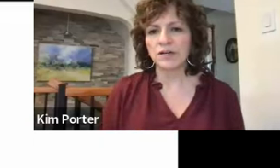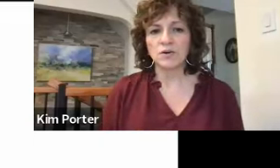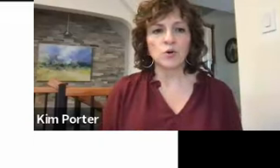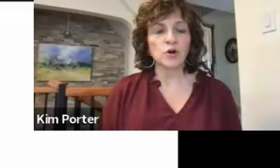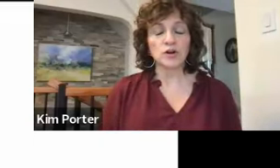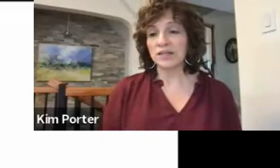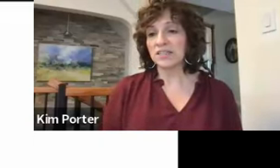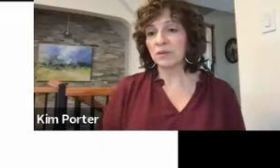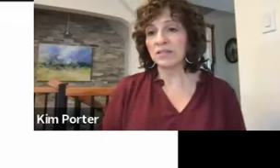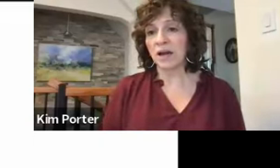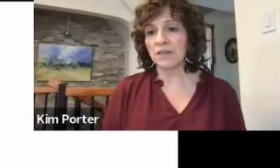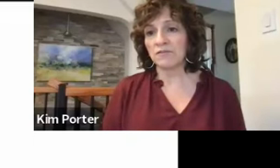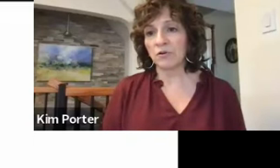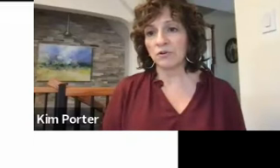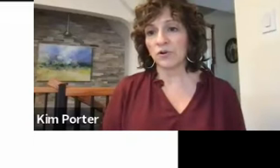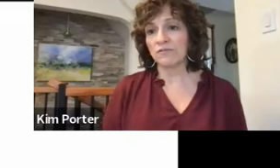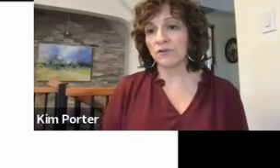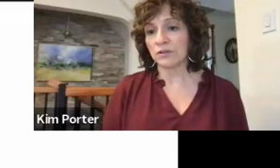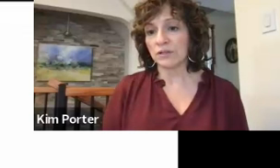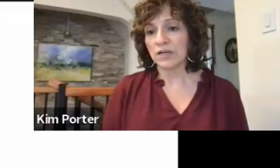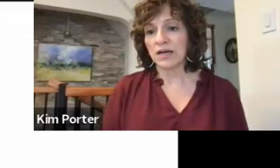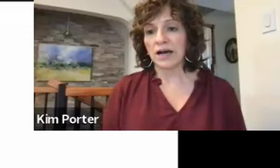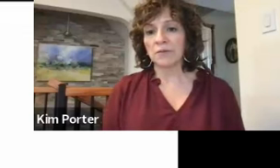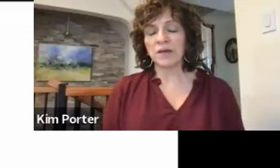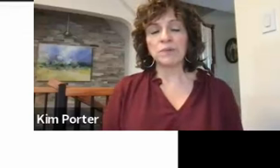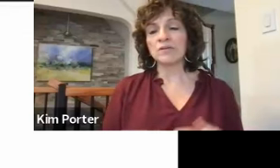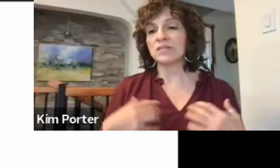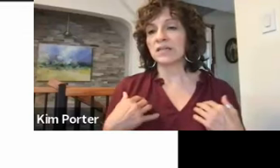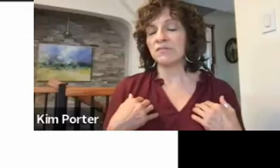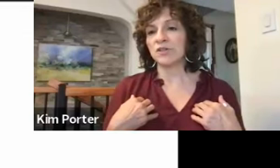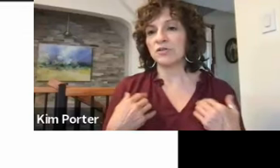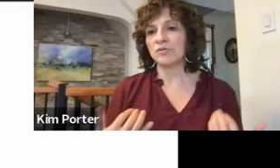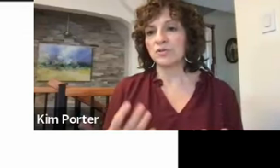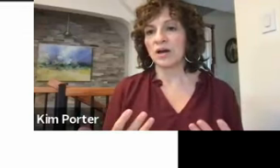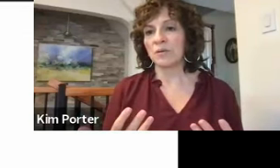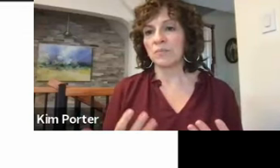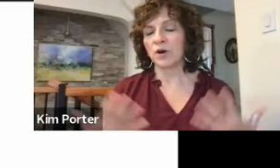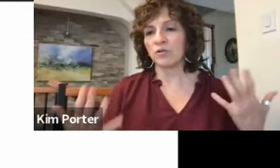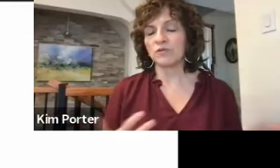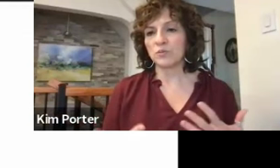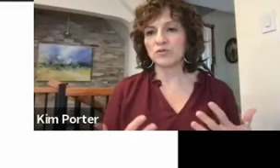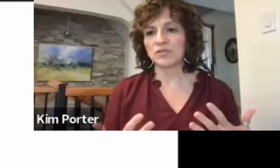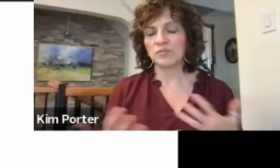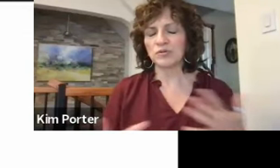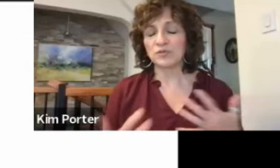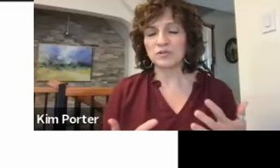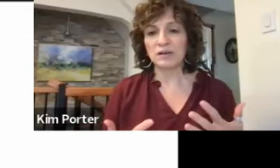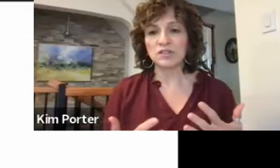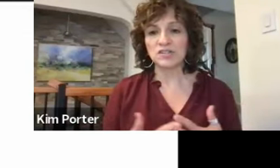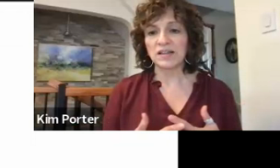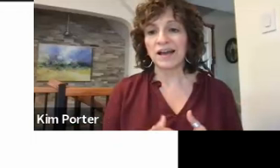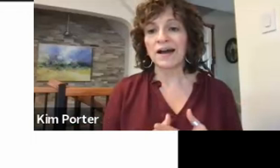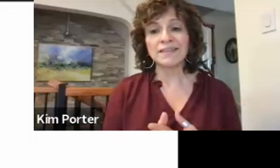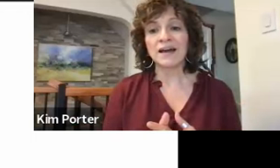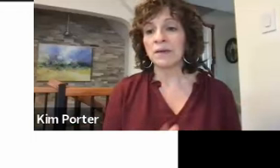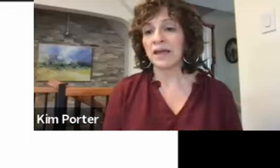you? Or can you tell me a time that you felt grateful? And parents can even use our own first language